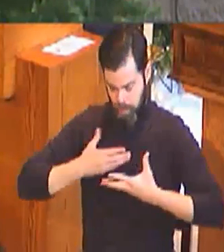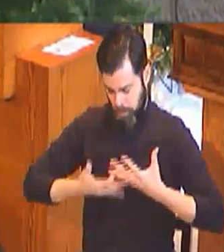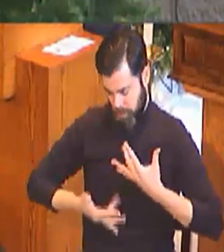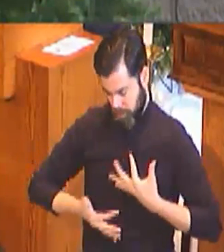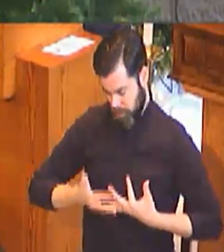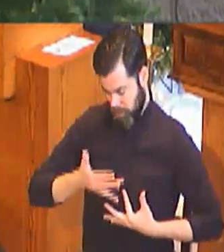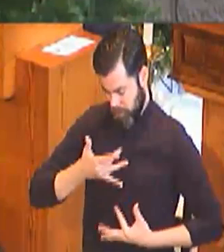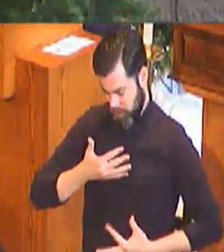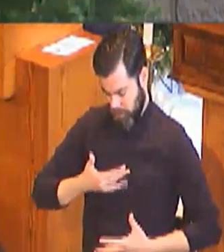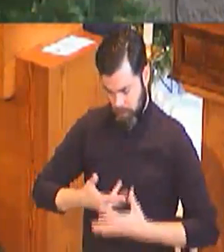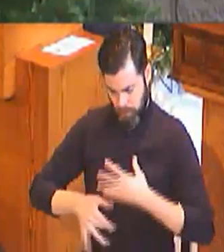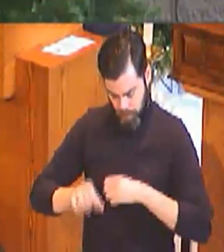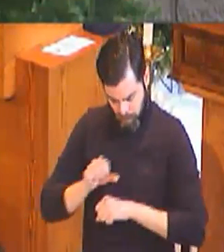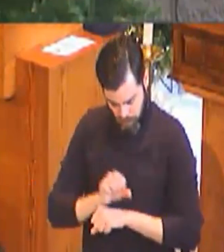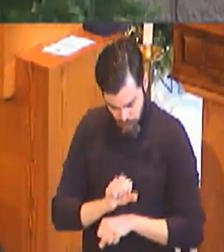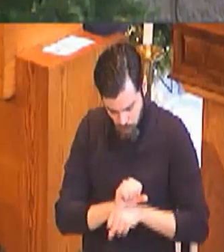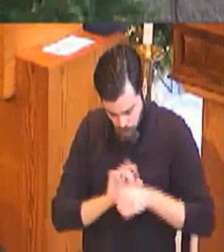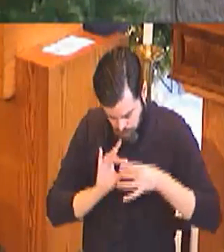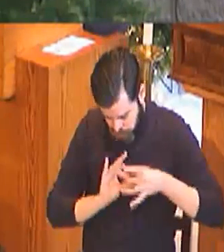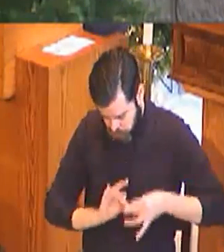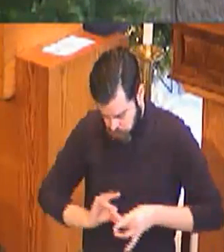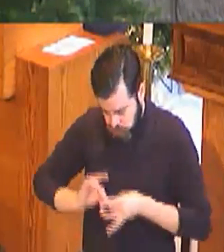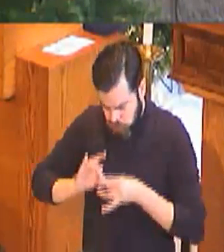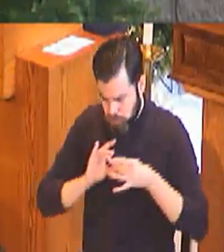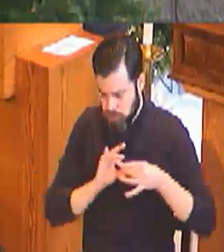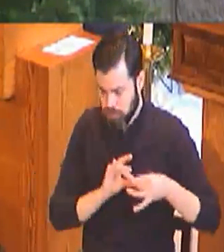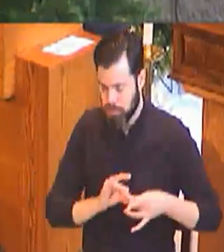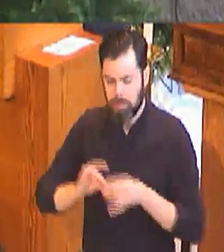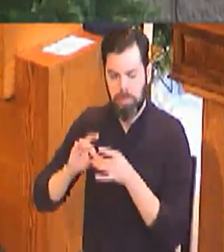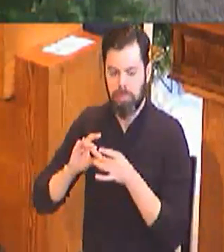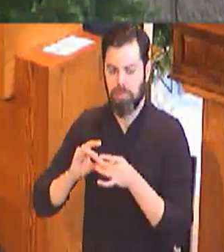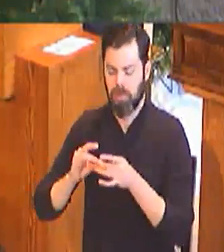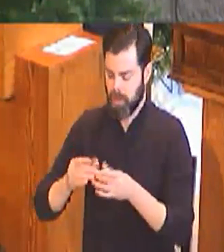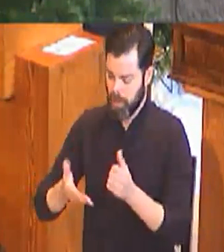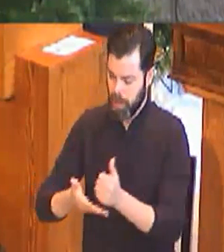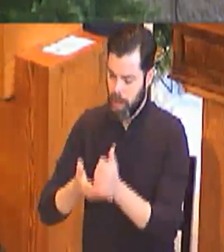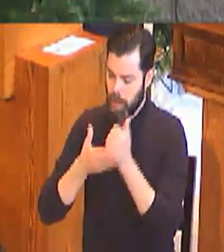establish the highest manifestation of my physical being.